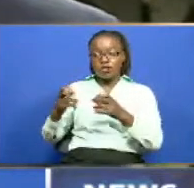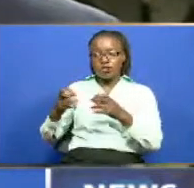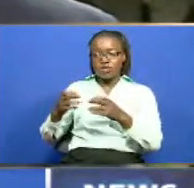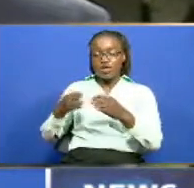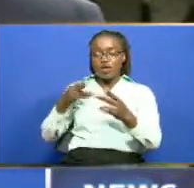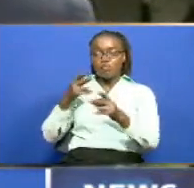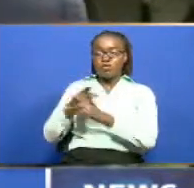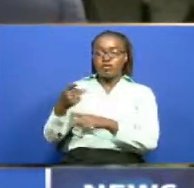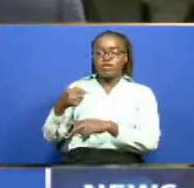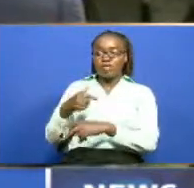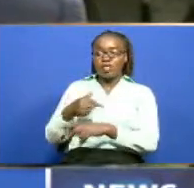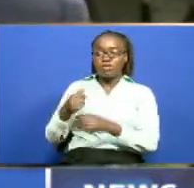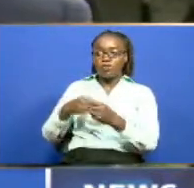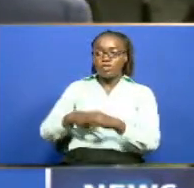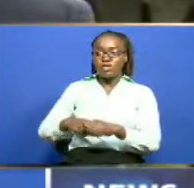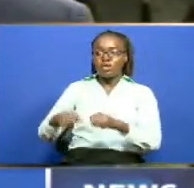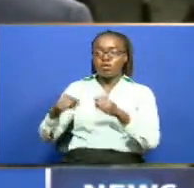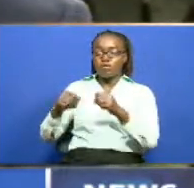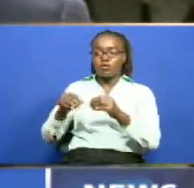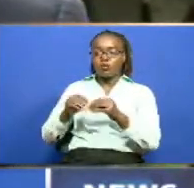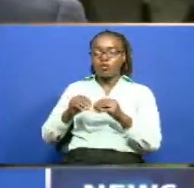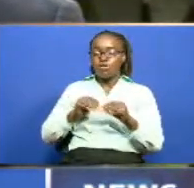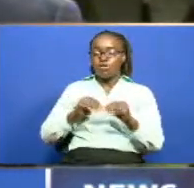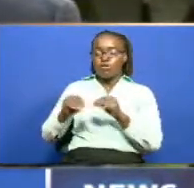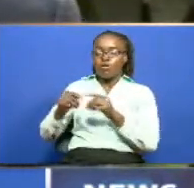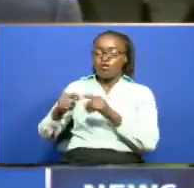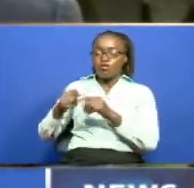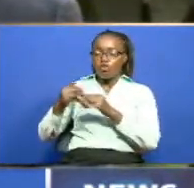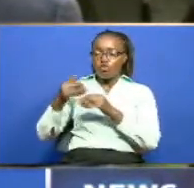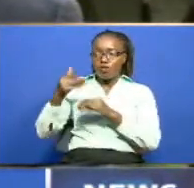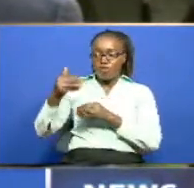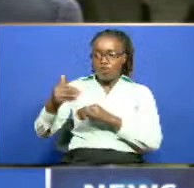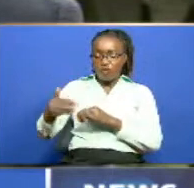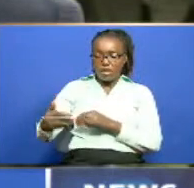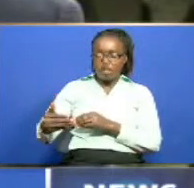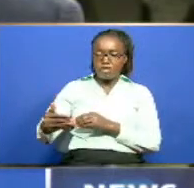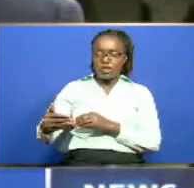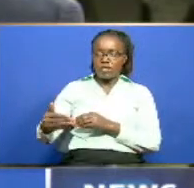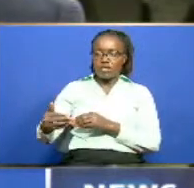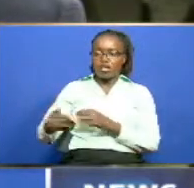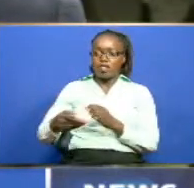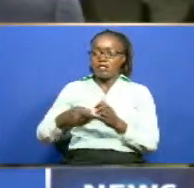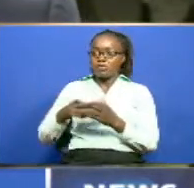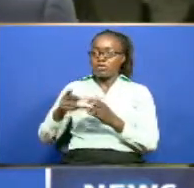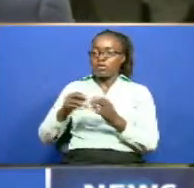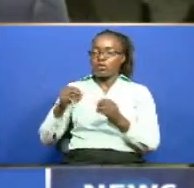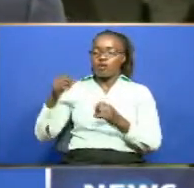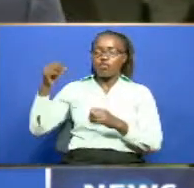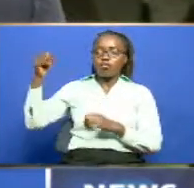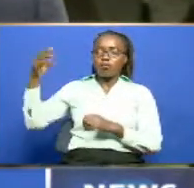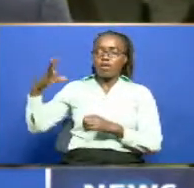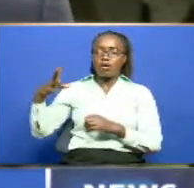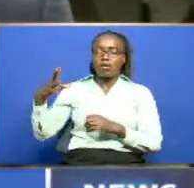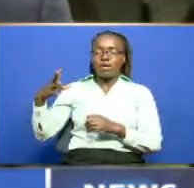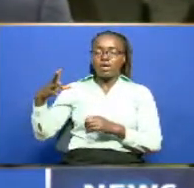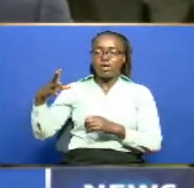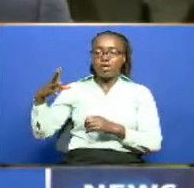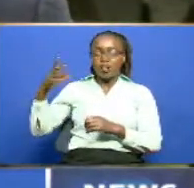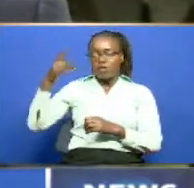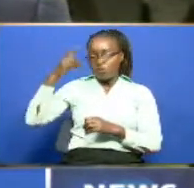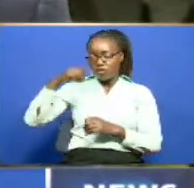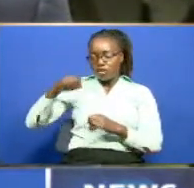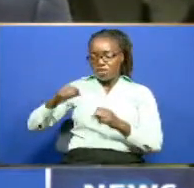we can be able to move forward. You mentioned some of the things, the cost of power, the policy